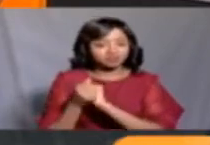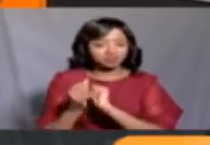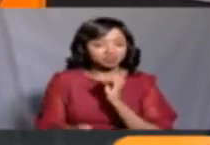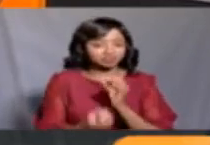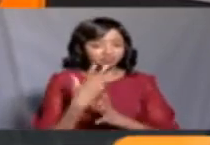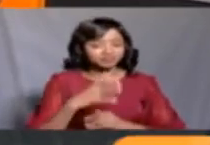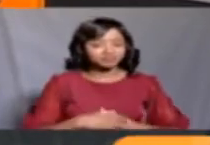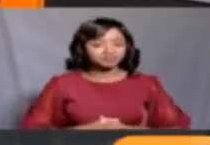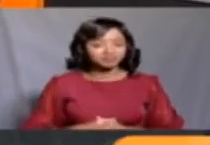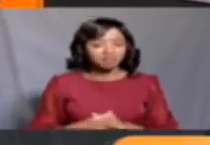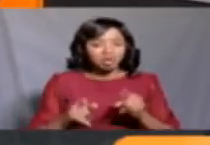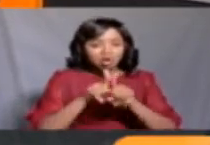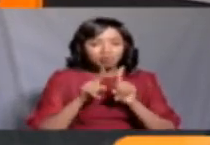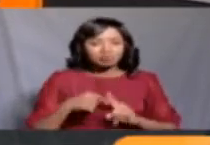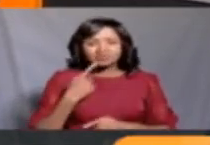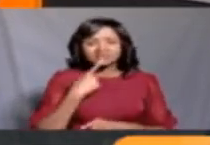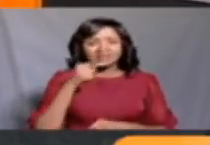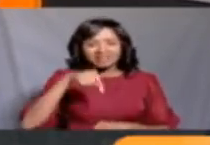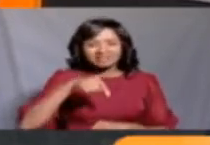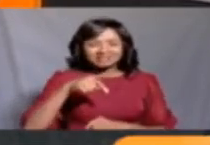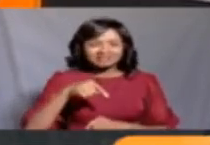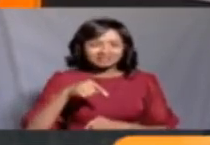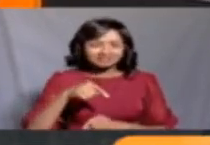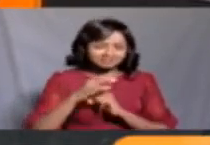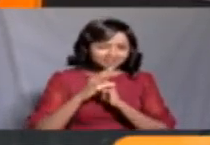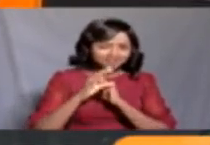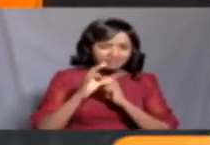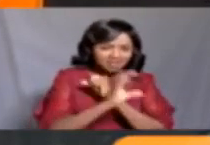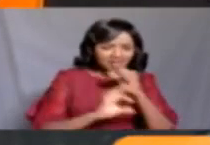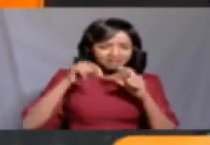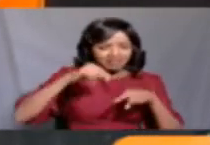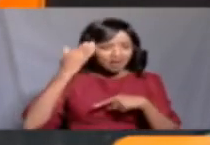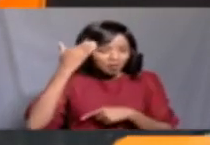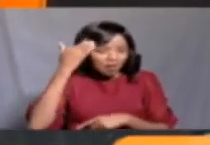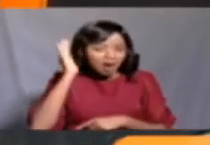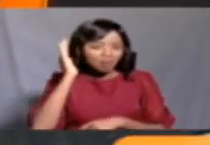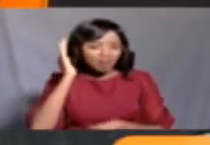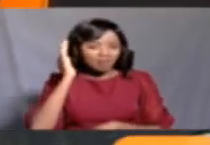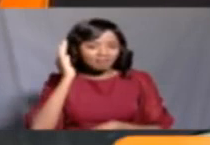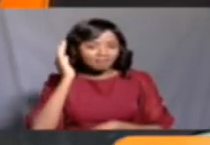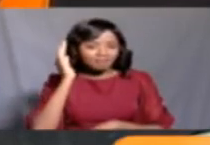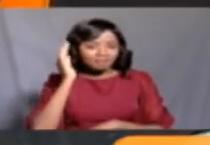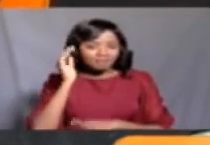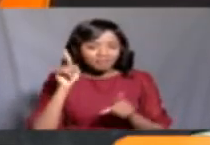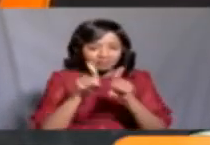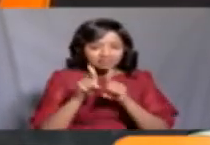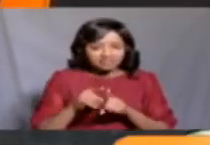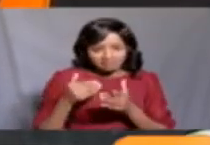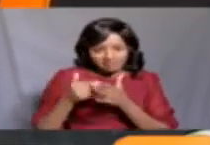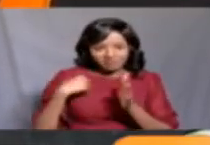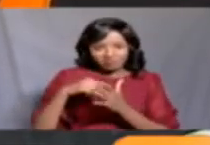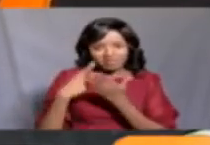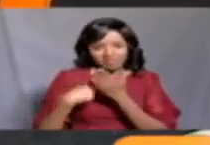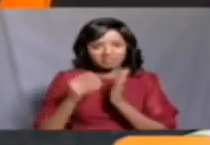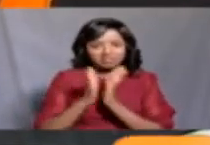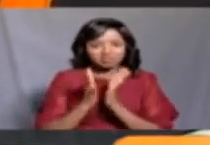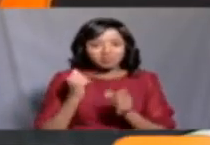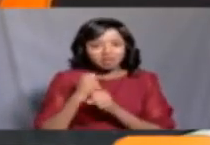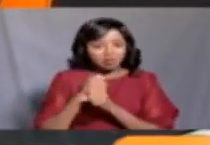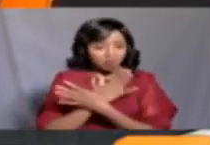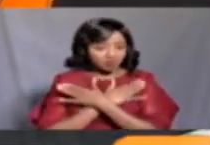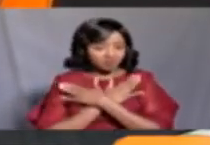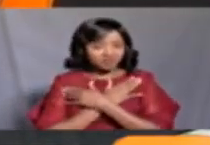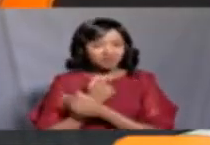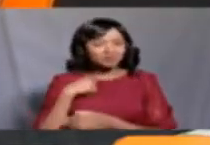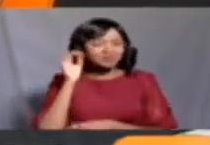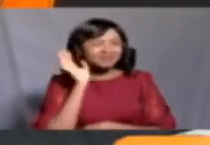mentioned that we are in an age of awakening when it comes to mental health. And I was having this conversation with a colleague earlier about, we seem to be hearing